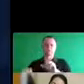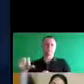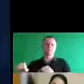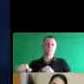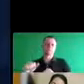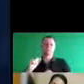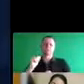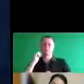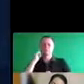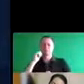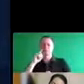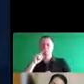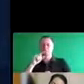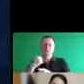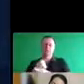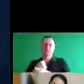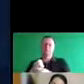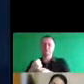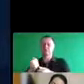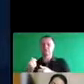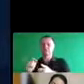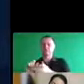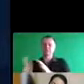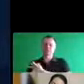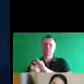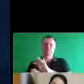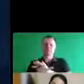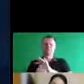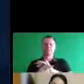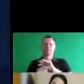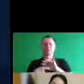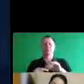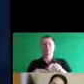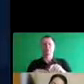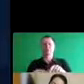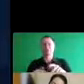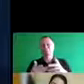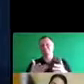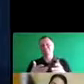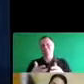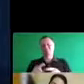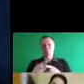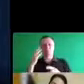like the hostilities of society.